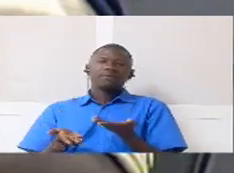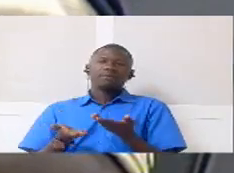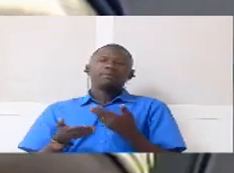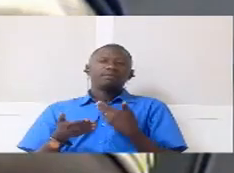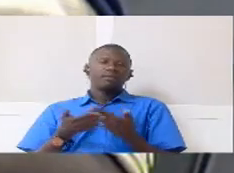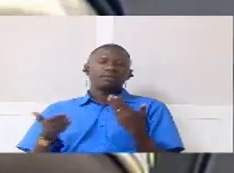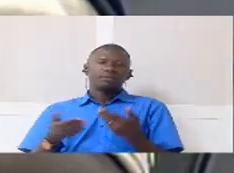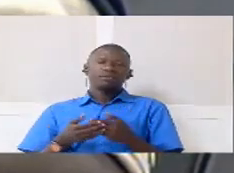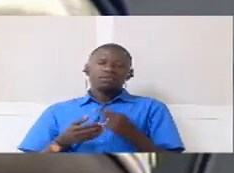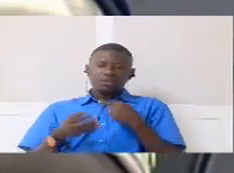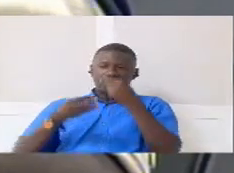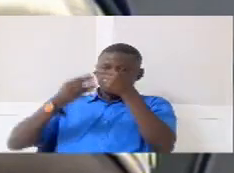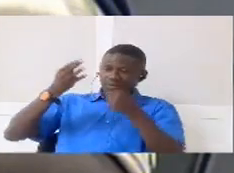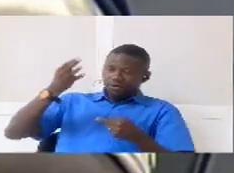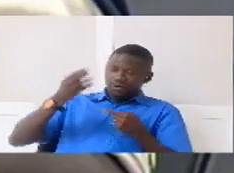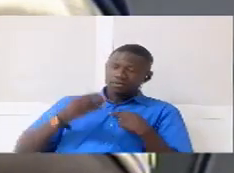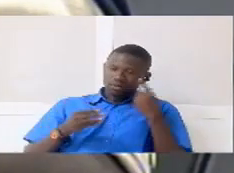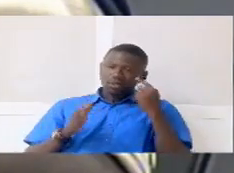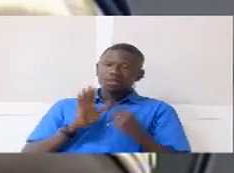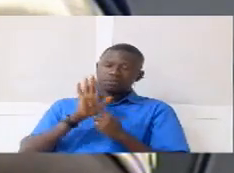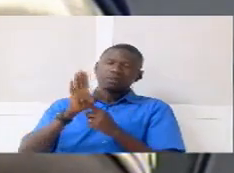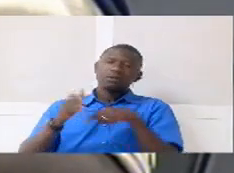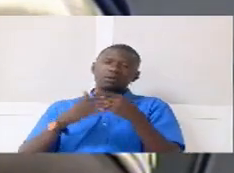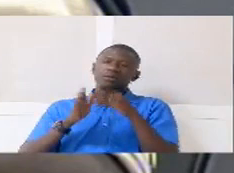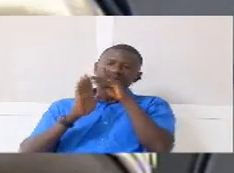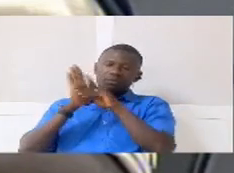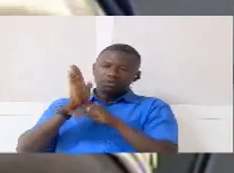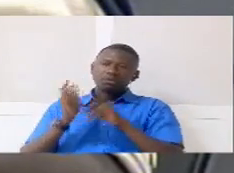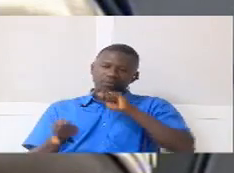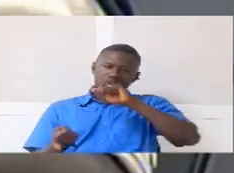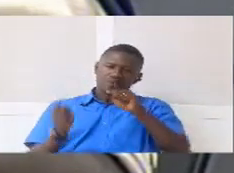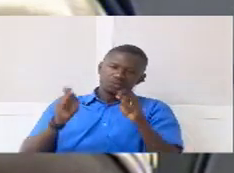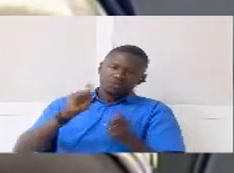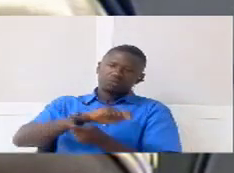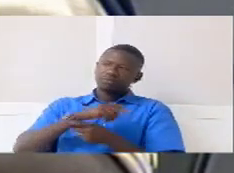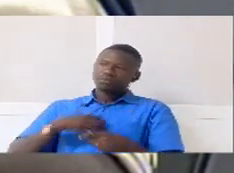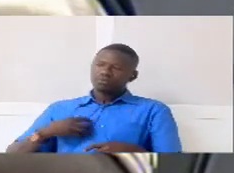those are the few that I could highlight about our programs of reformation.